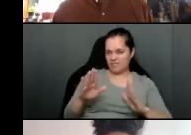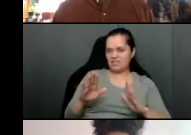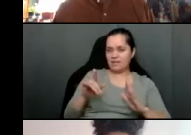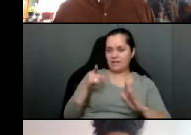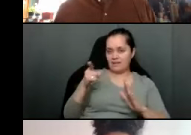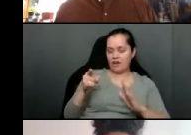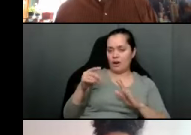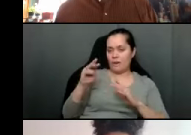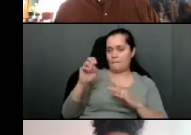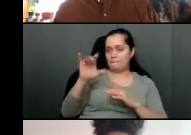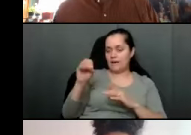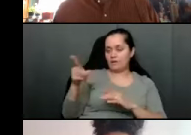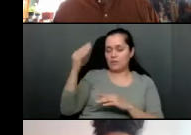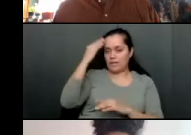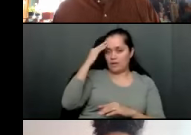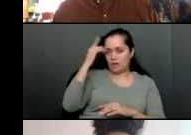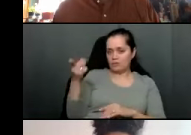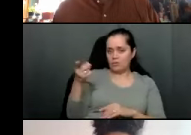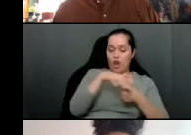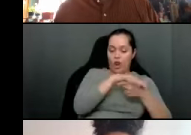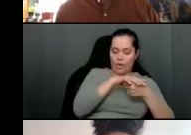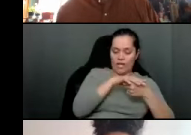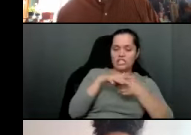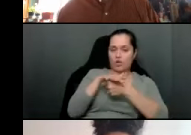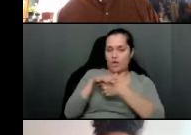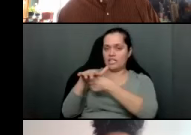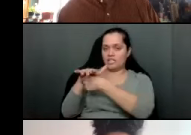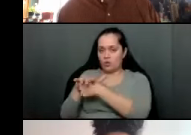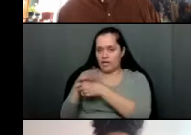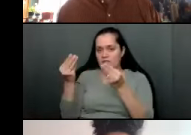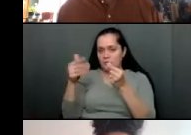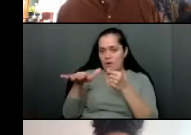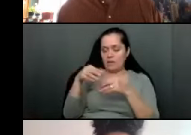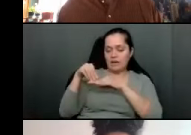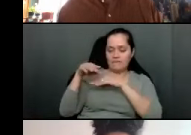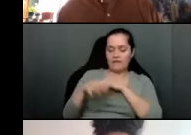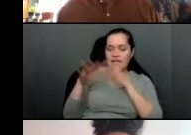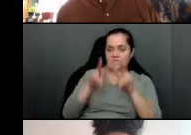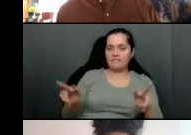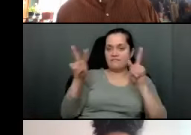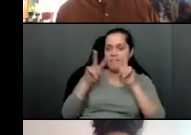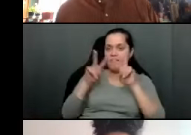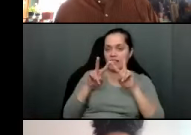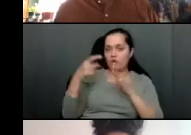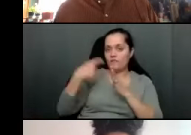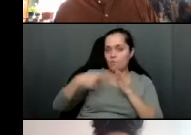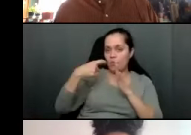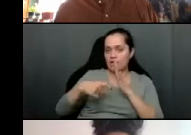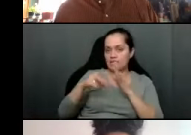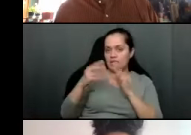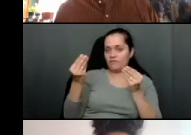know. The location of the property affects the value or the price of the